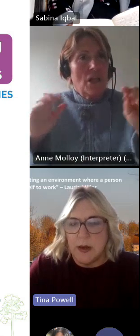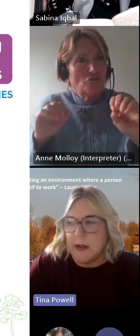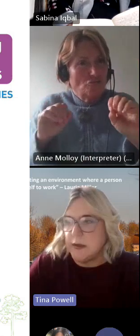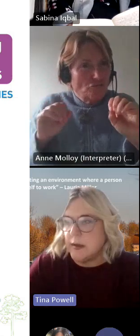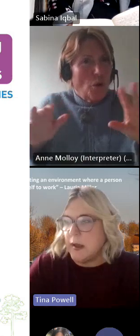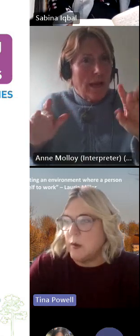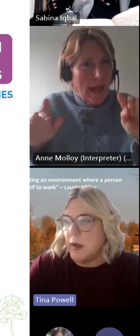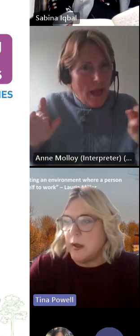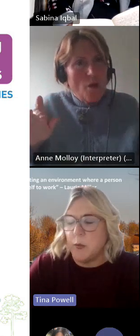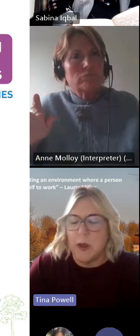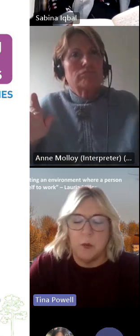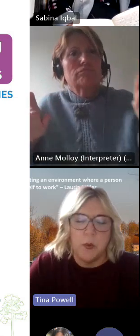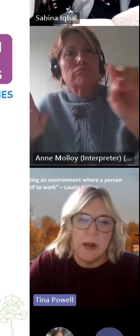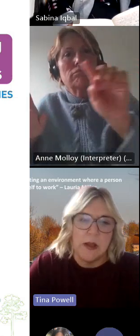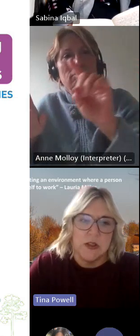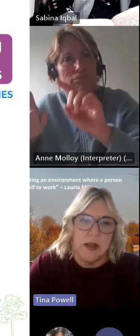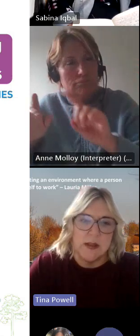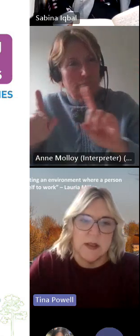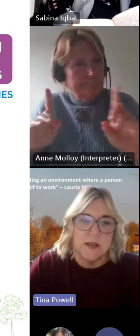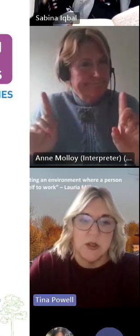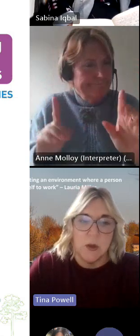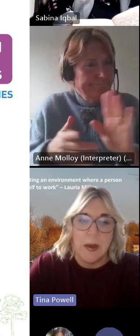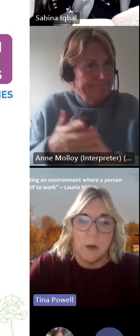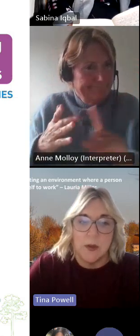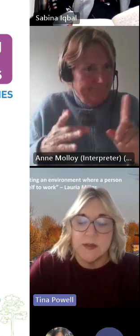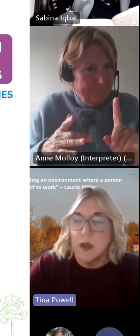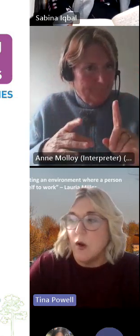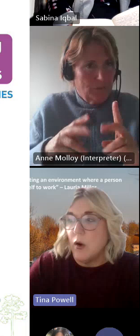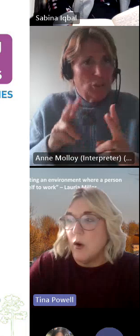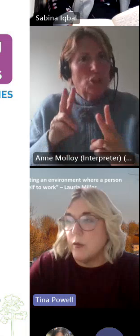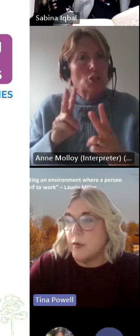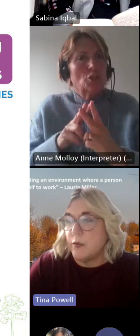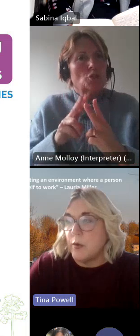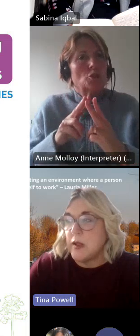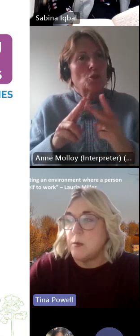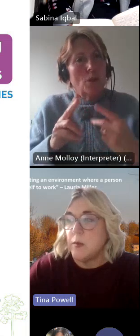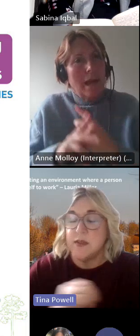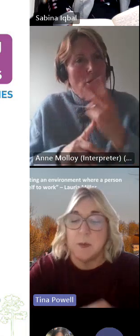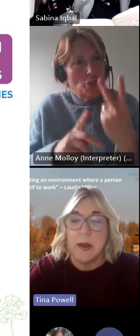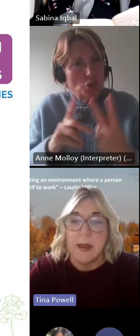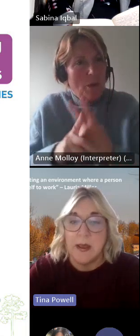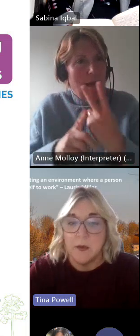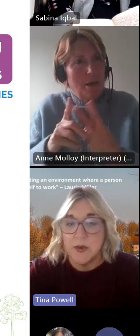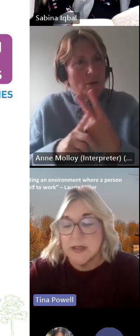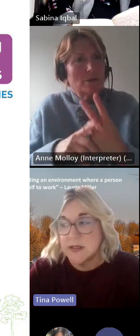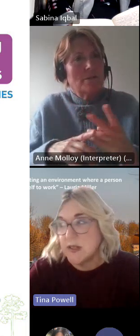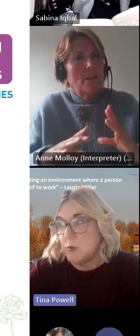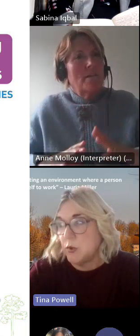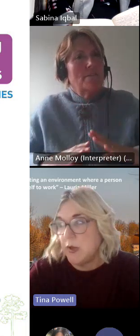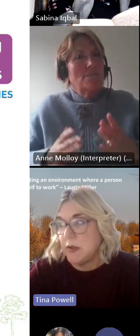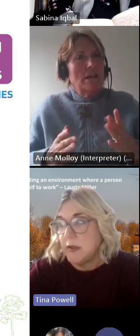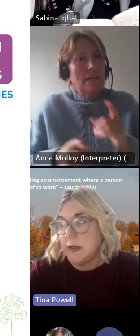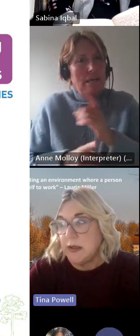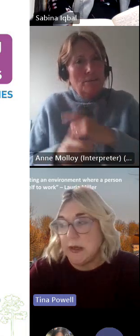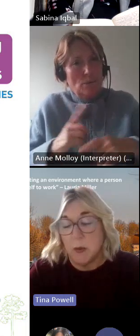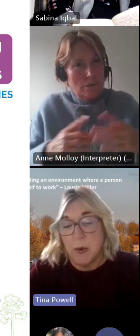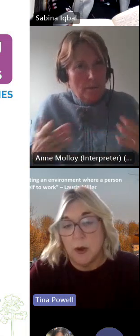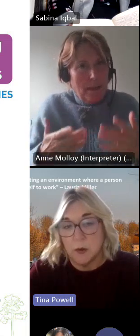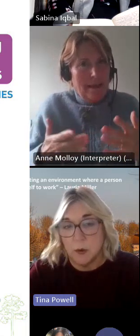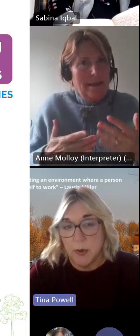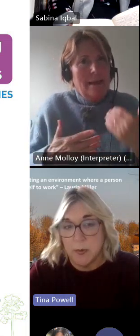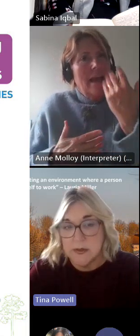out really now. And what it actually is 2 hours of free community play every Saturday morning